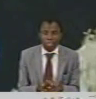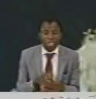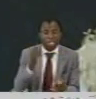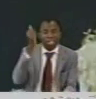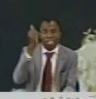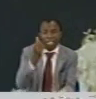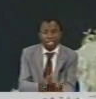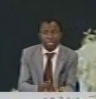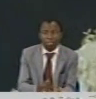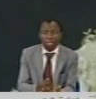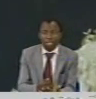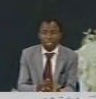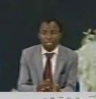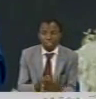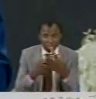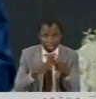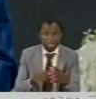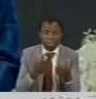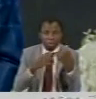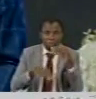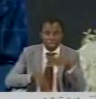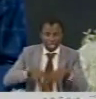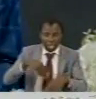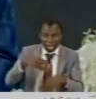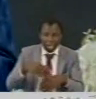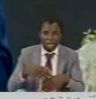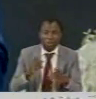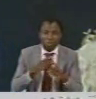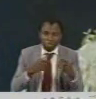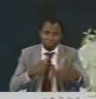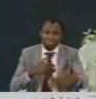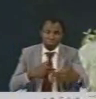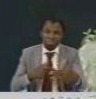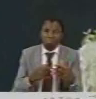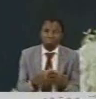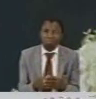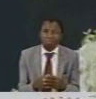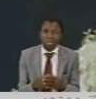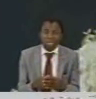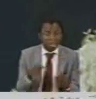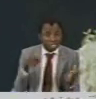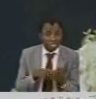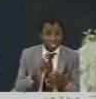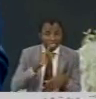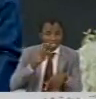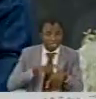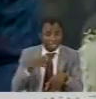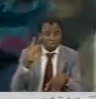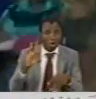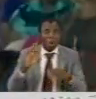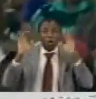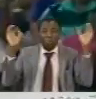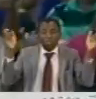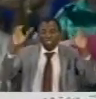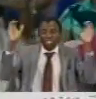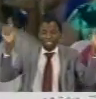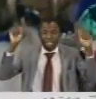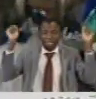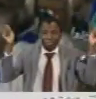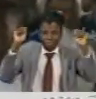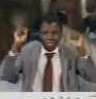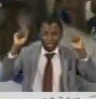Amen. Start coming out. Start coming out. This is movement of jubilation. This is movement